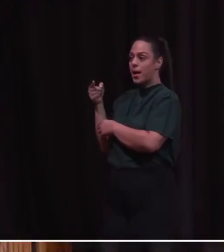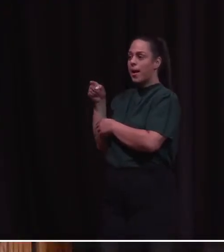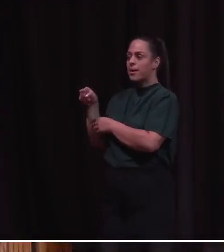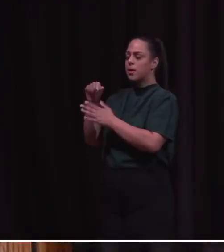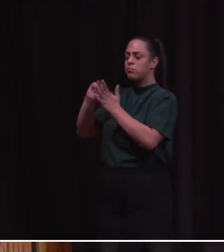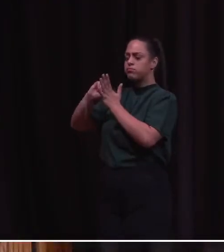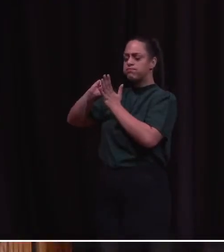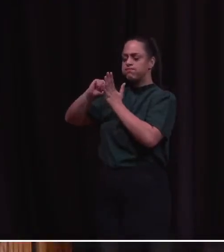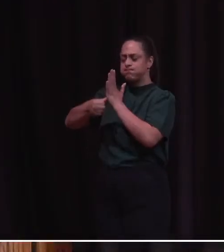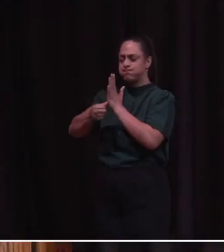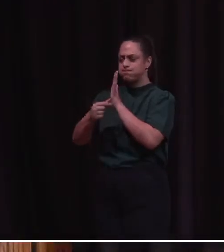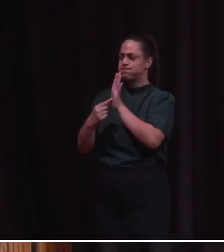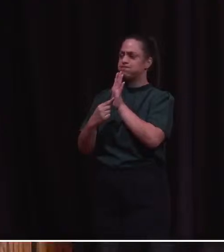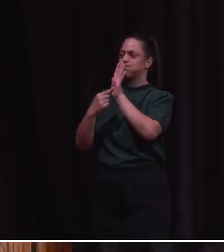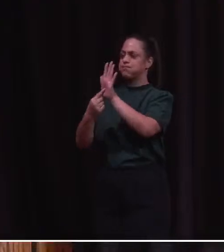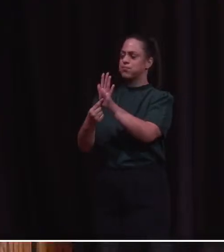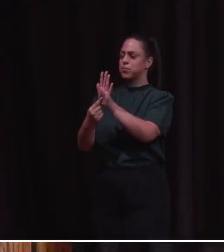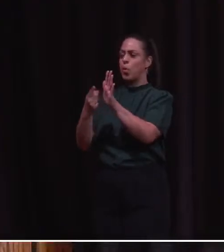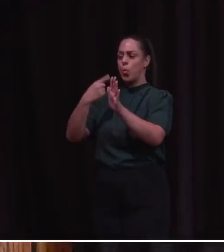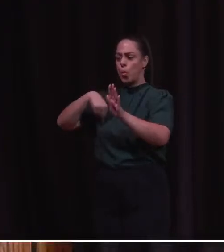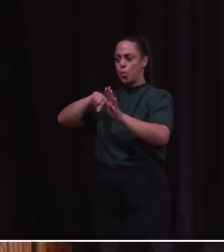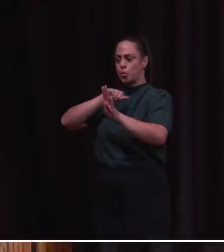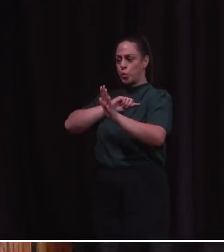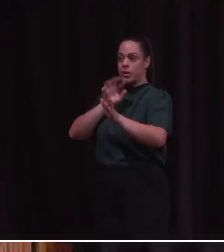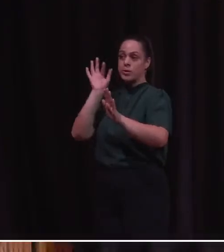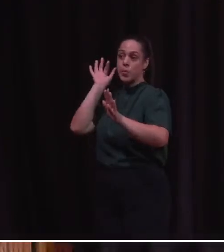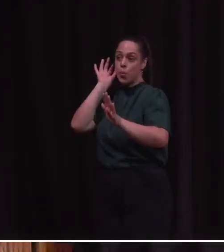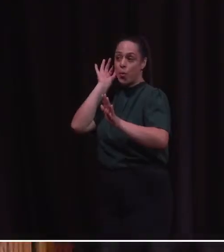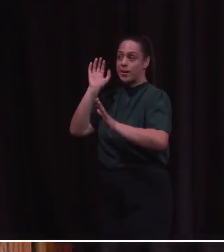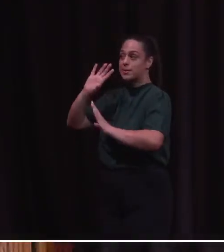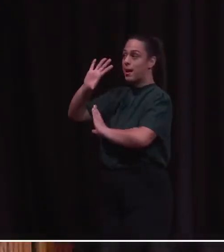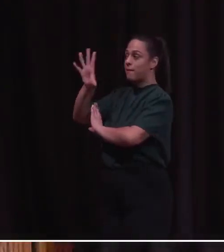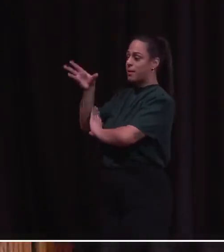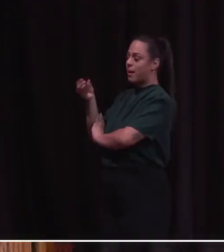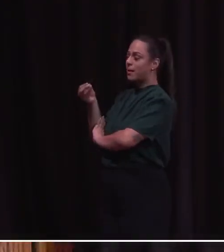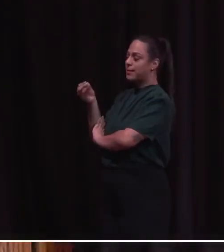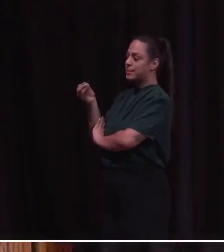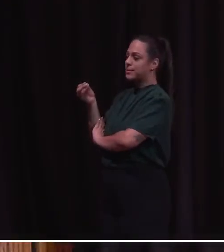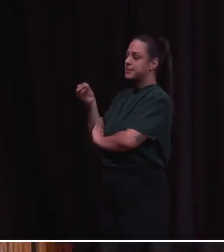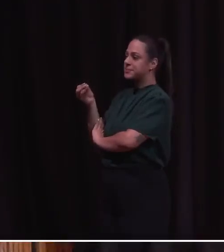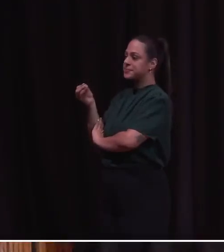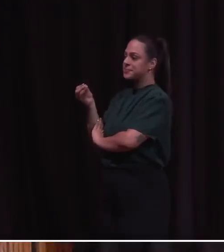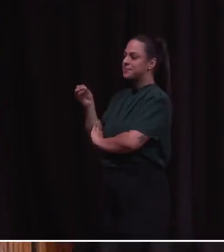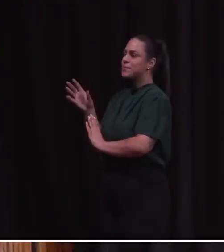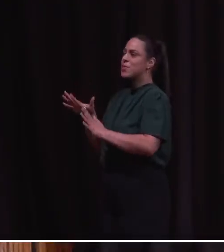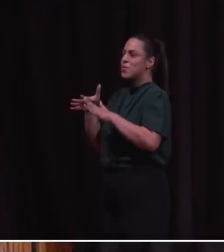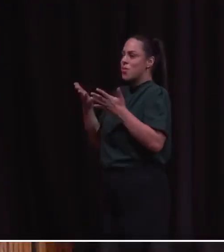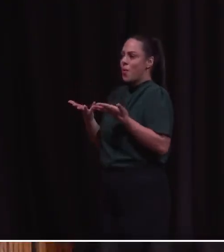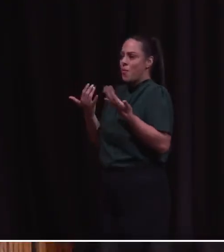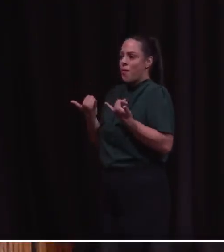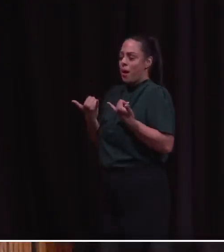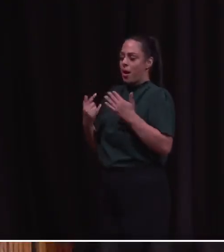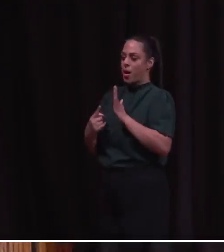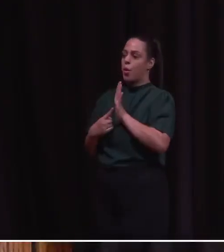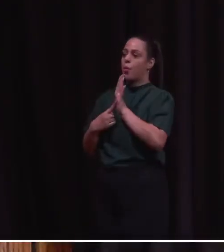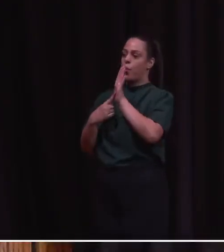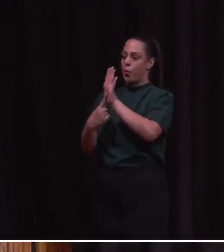ourselves as Africans and as African females. Let me quote this at some length.